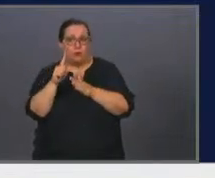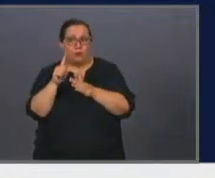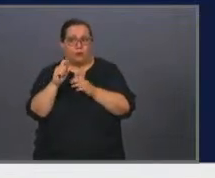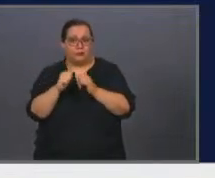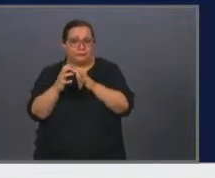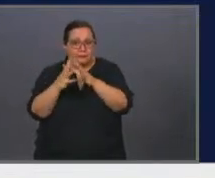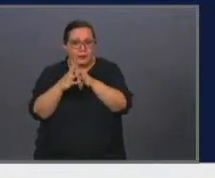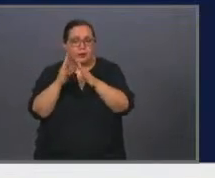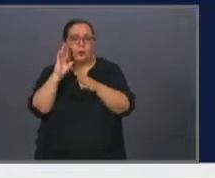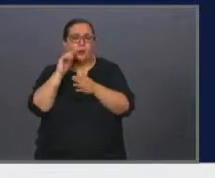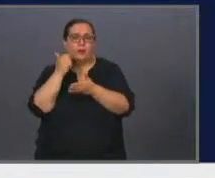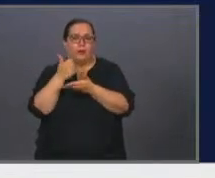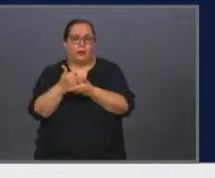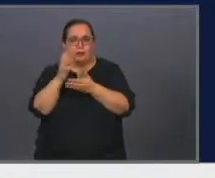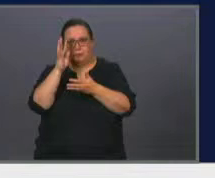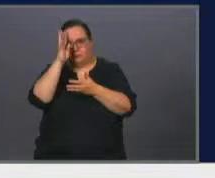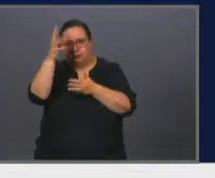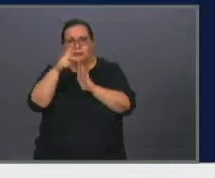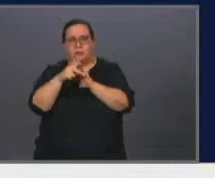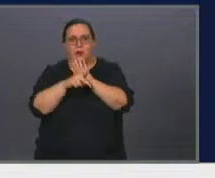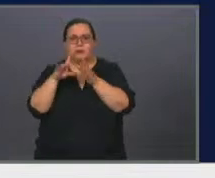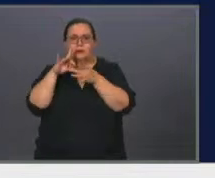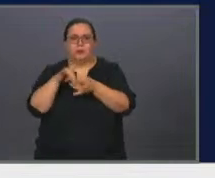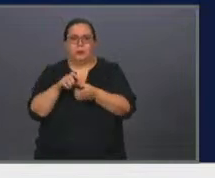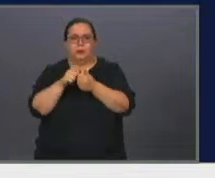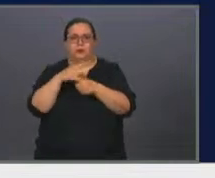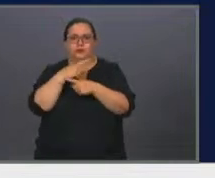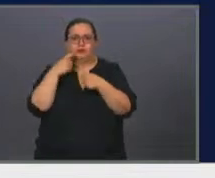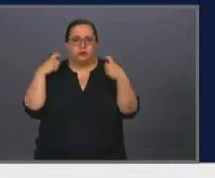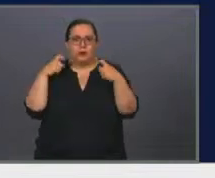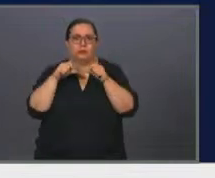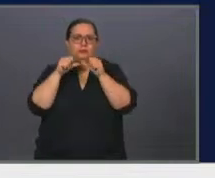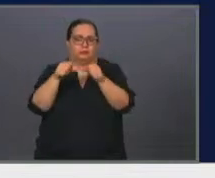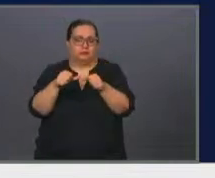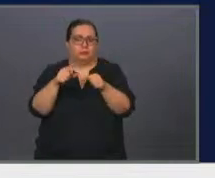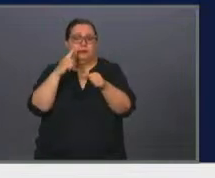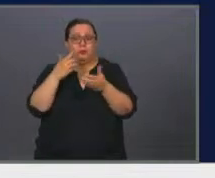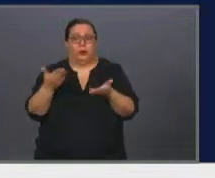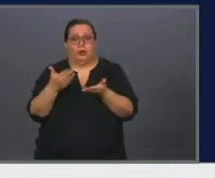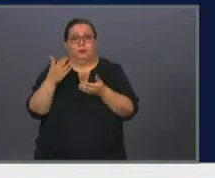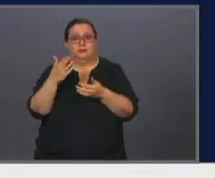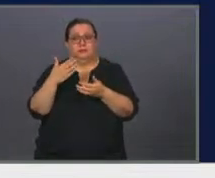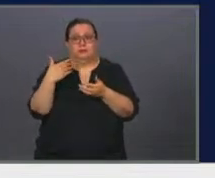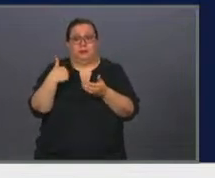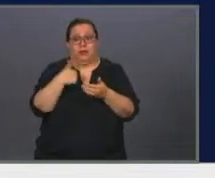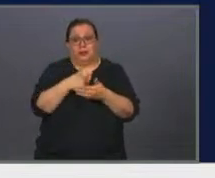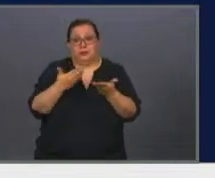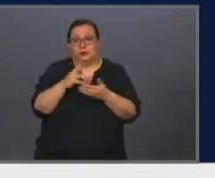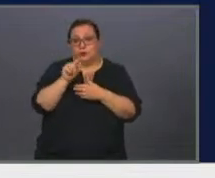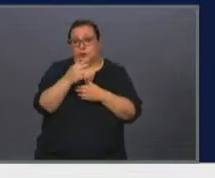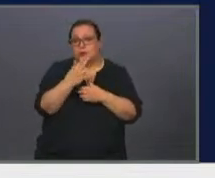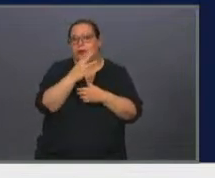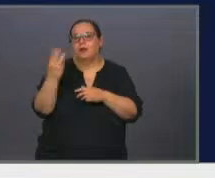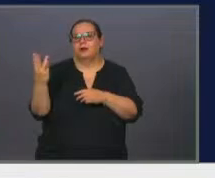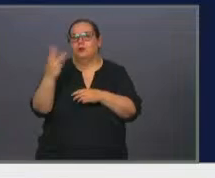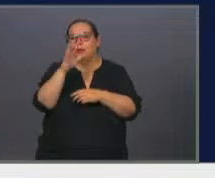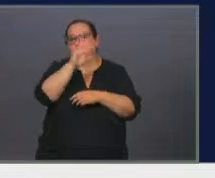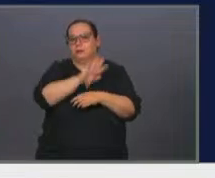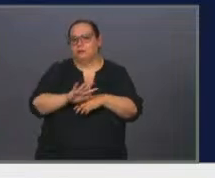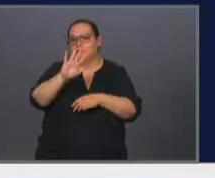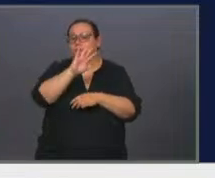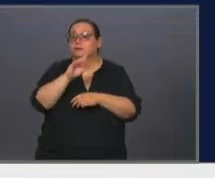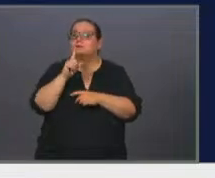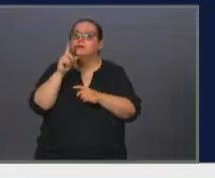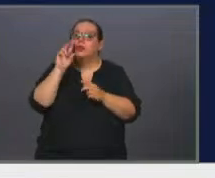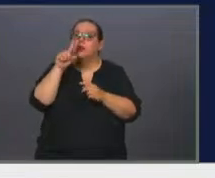with policy related to drought for those of us here in Utah as well as the West? And it looks like we are on Mr.